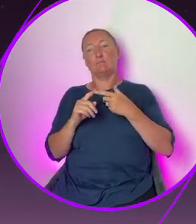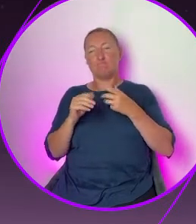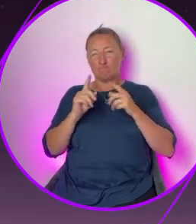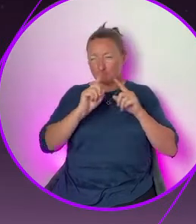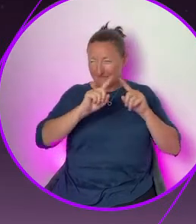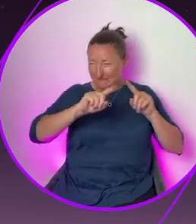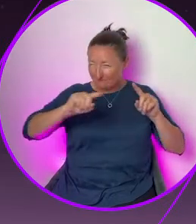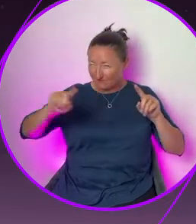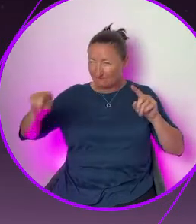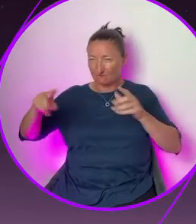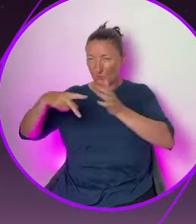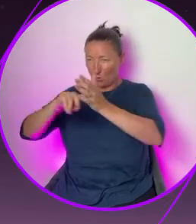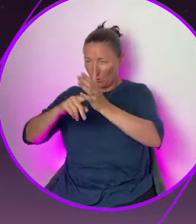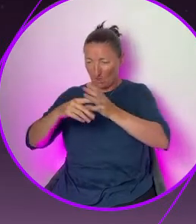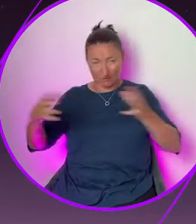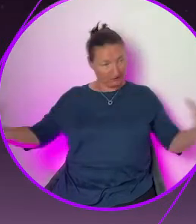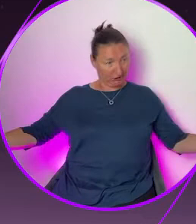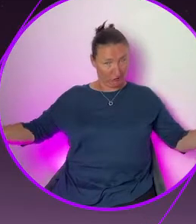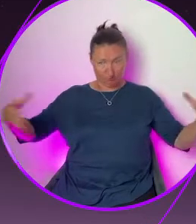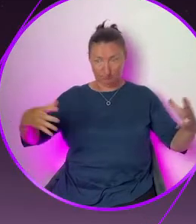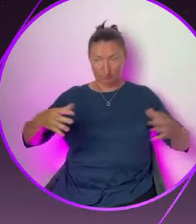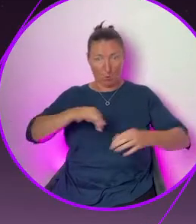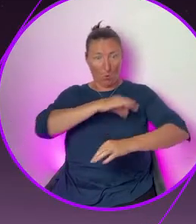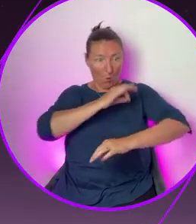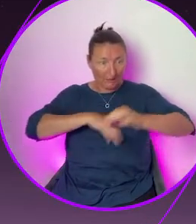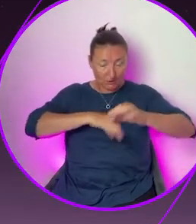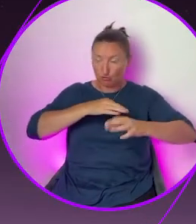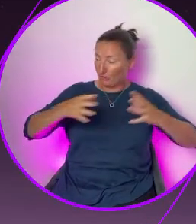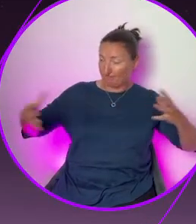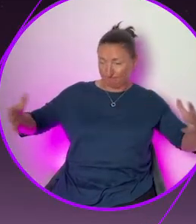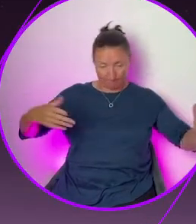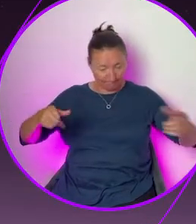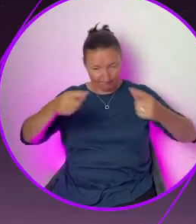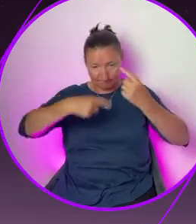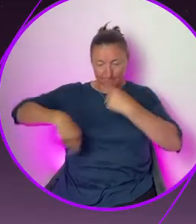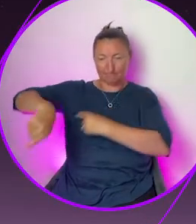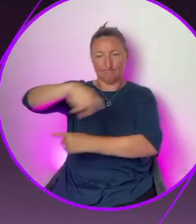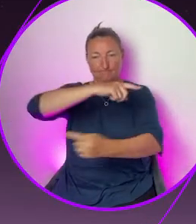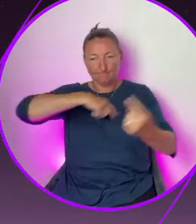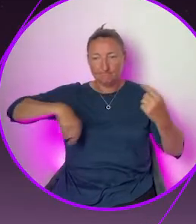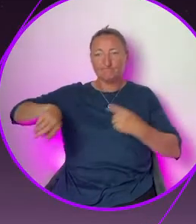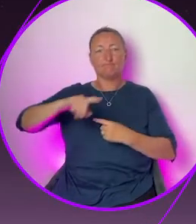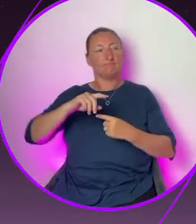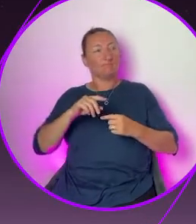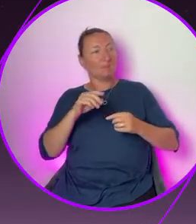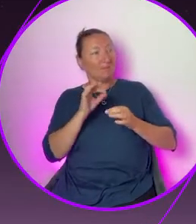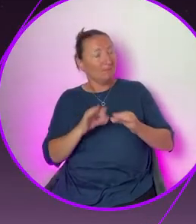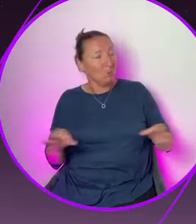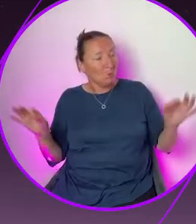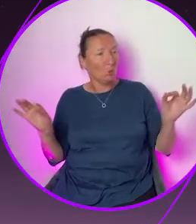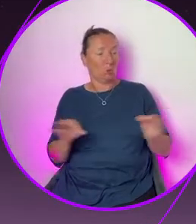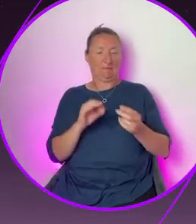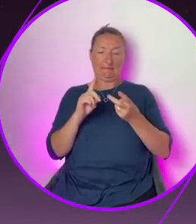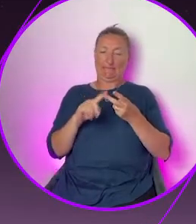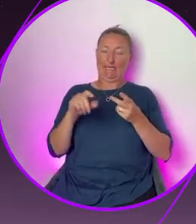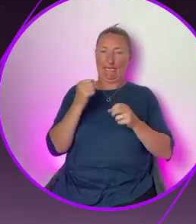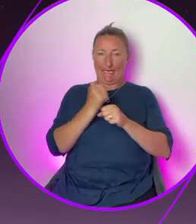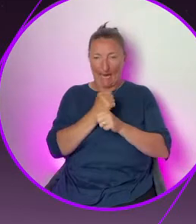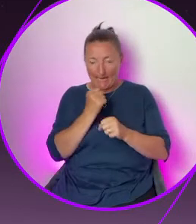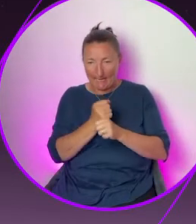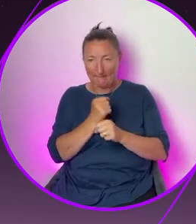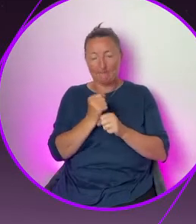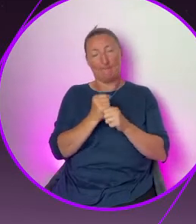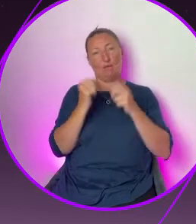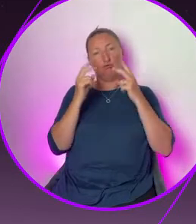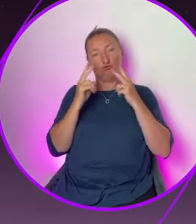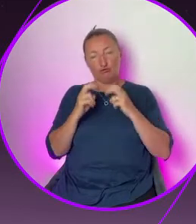and the Philharmonia Orchestra brought together expertise in theatre, performance, video production, the music industry, gaming and research